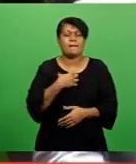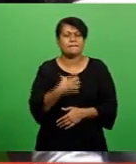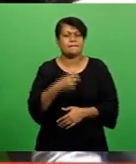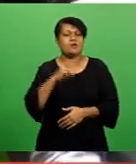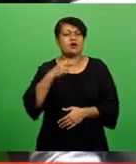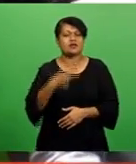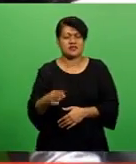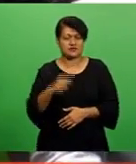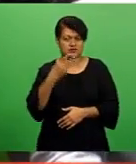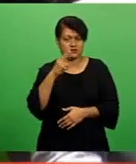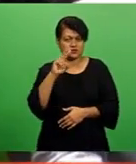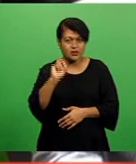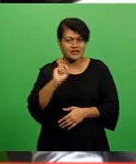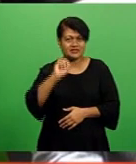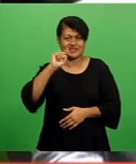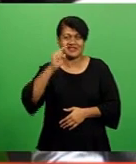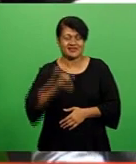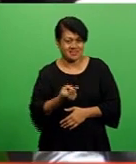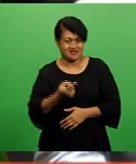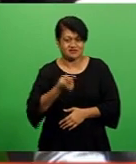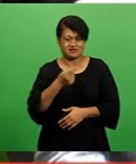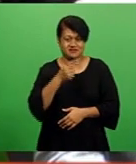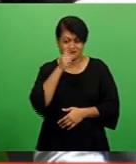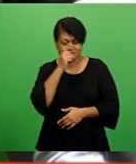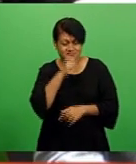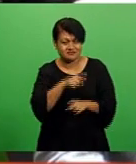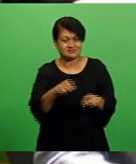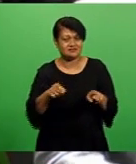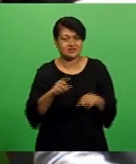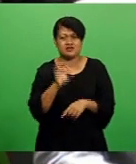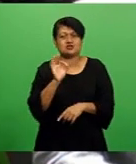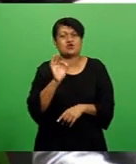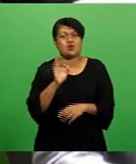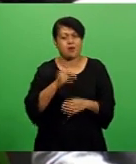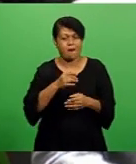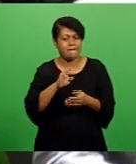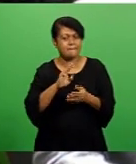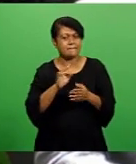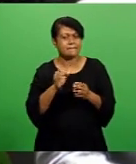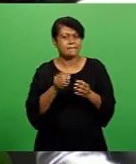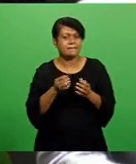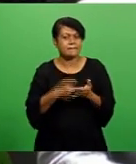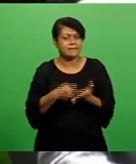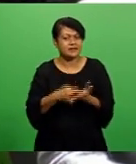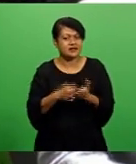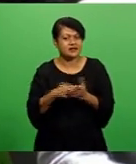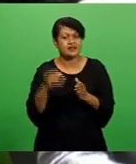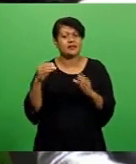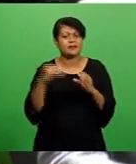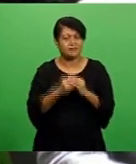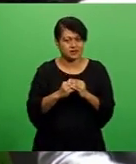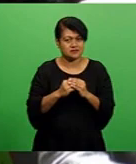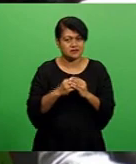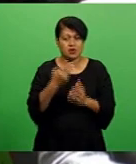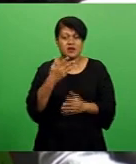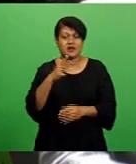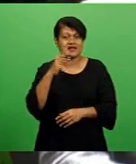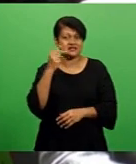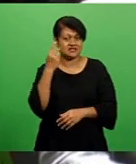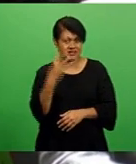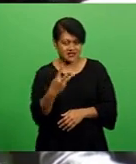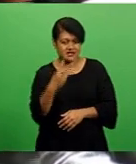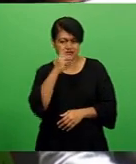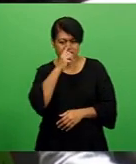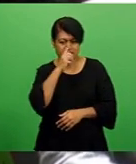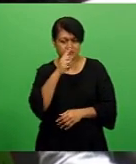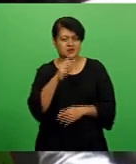balance in their account, 11,800 have only $5,000 or less, and only 93 people above the